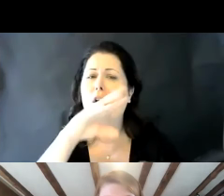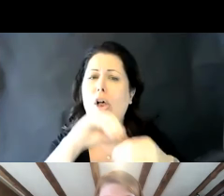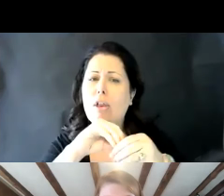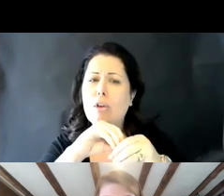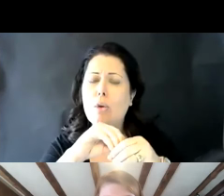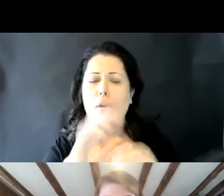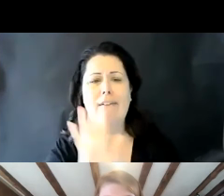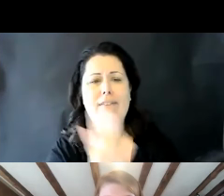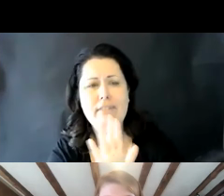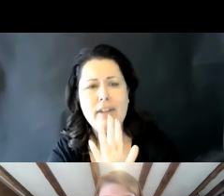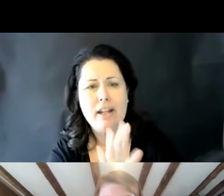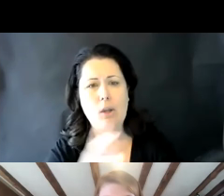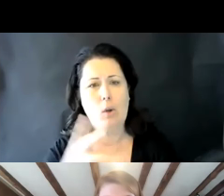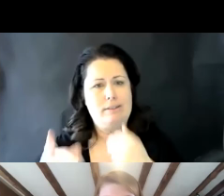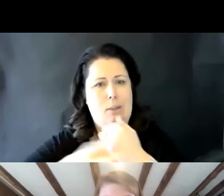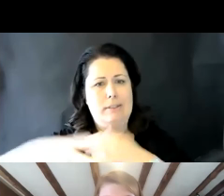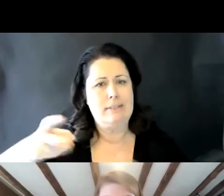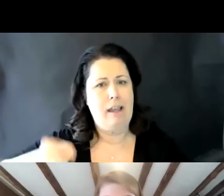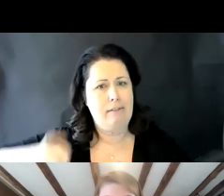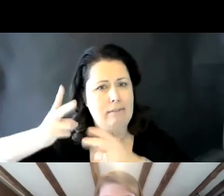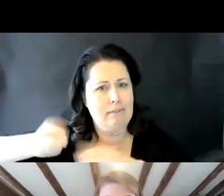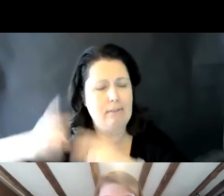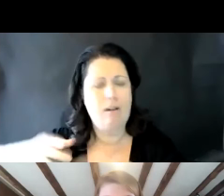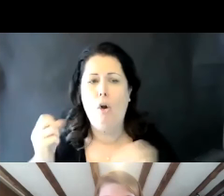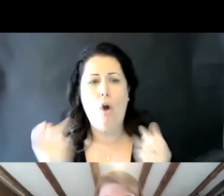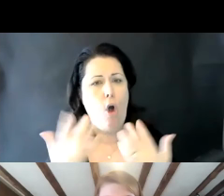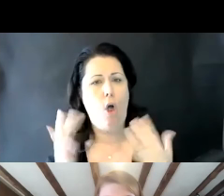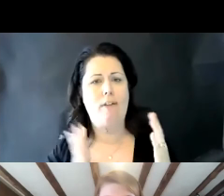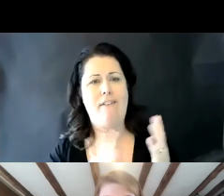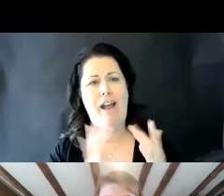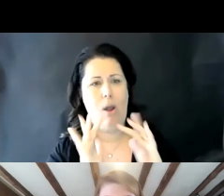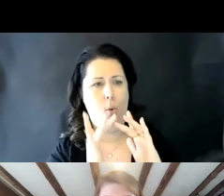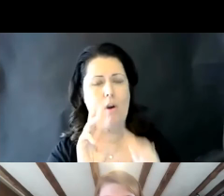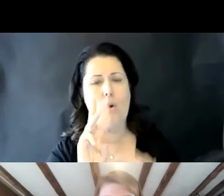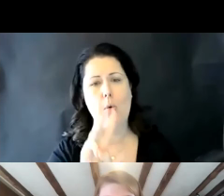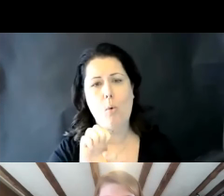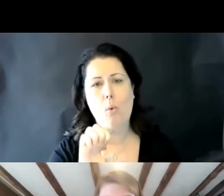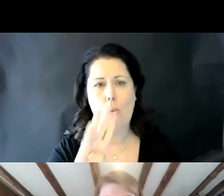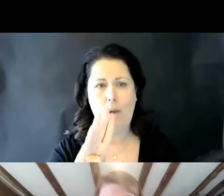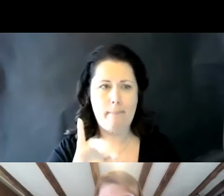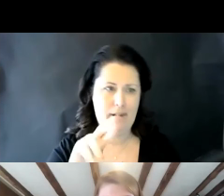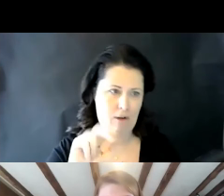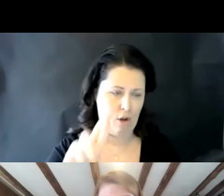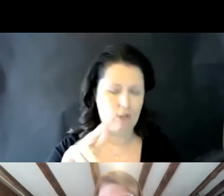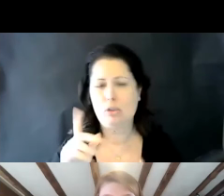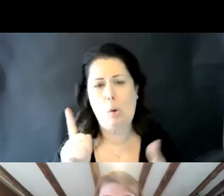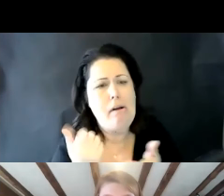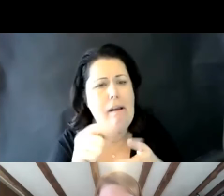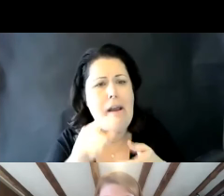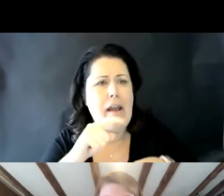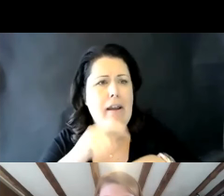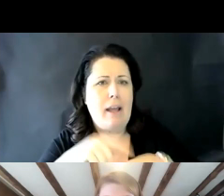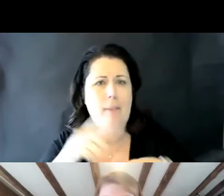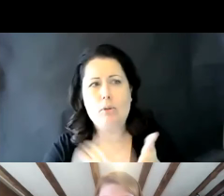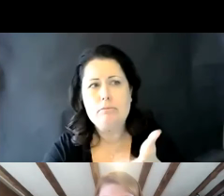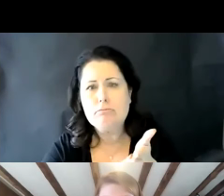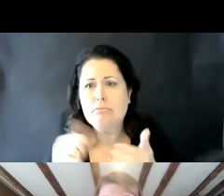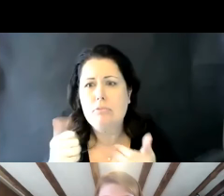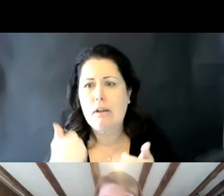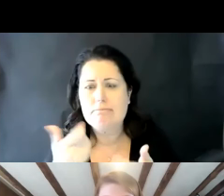videos of all of these webinars. So check them out at a later time, and as well as other kinds